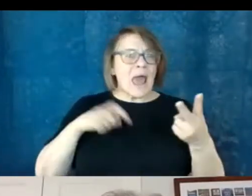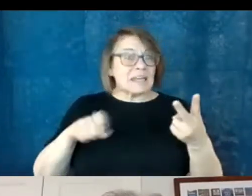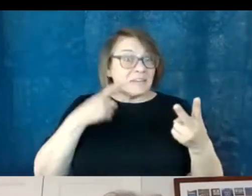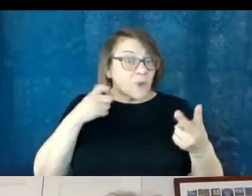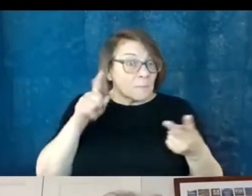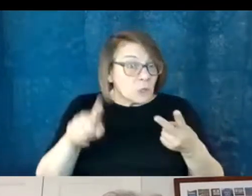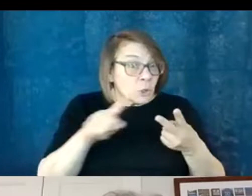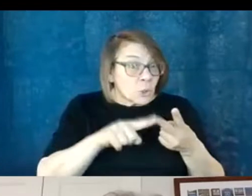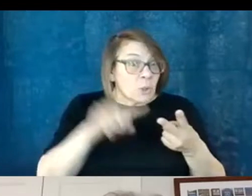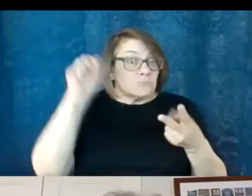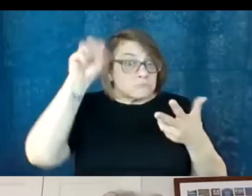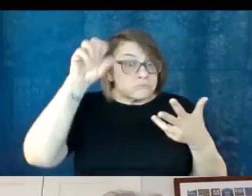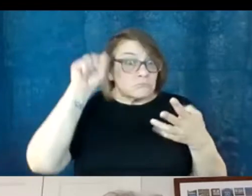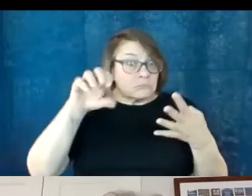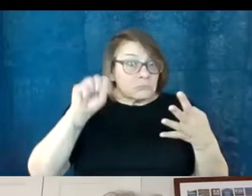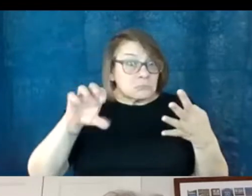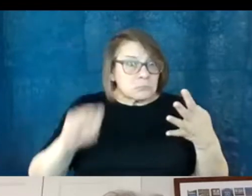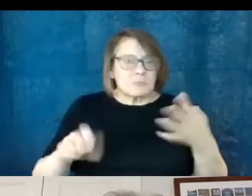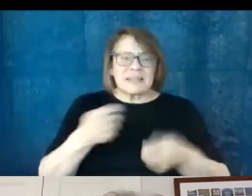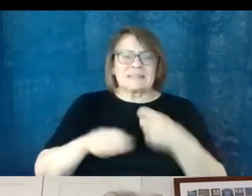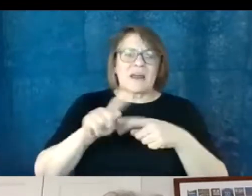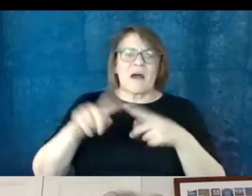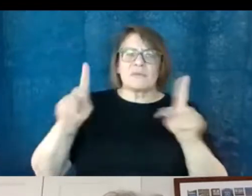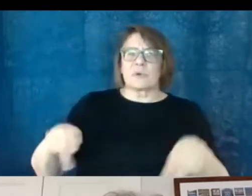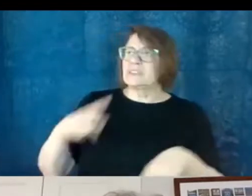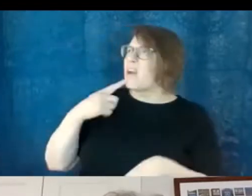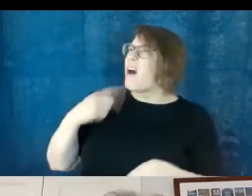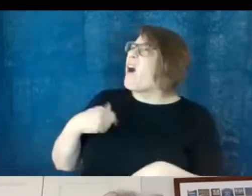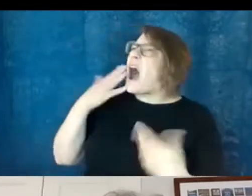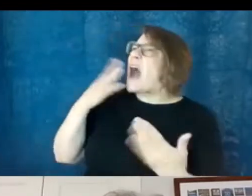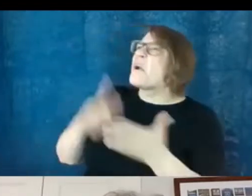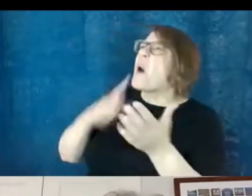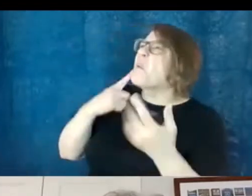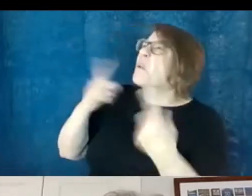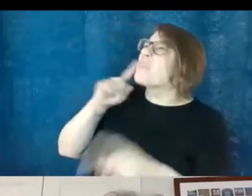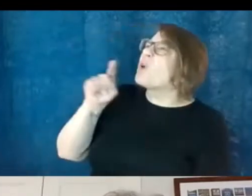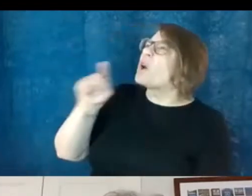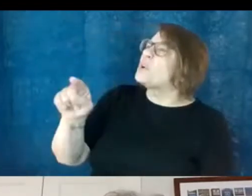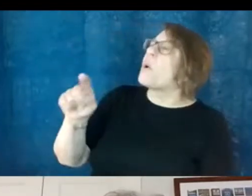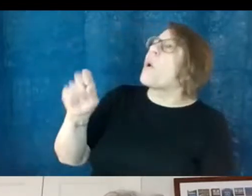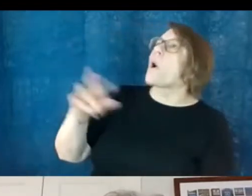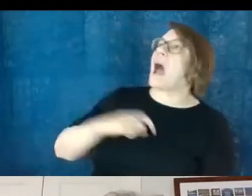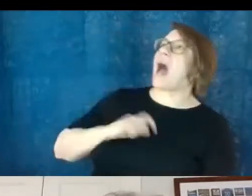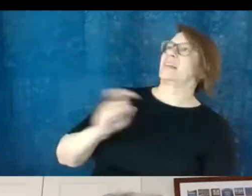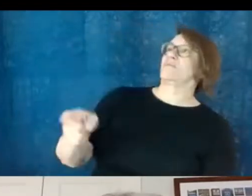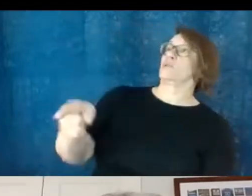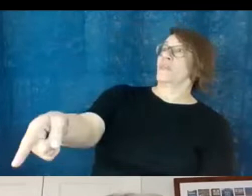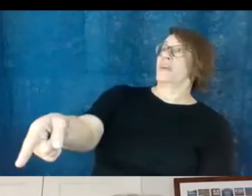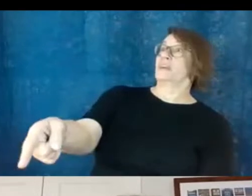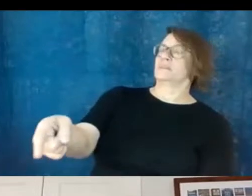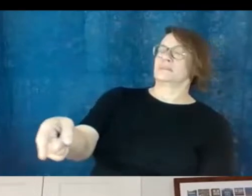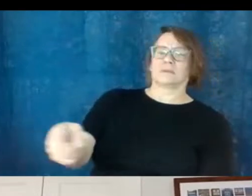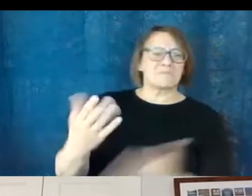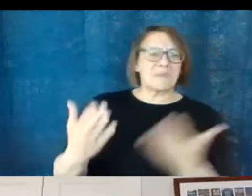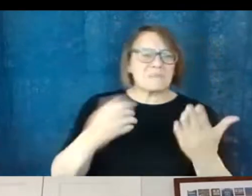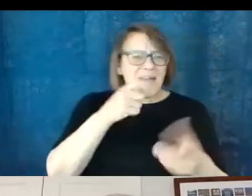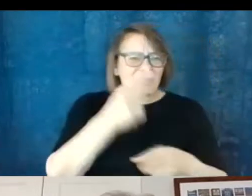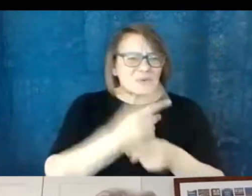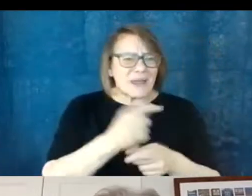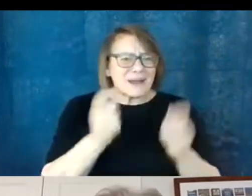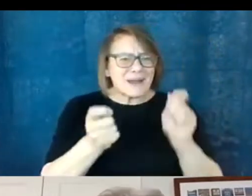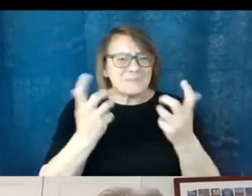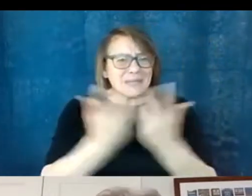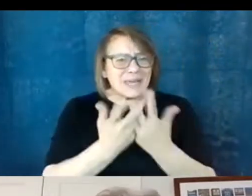instead of them kind of like, well, I don't know what's going to work for you, or I'm going to give you this accommodation, and maybe that's something that's not appropriate.